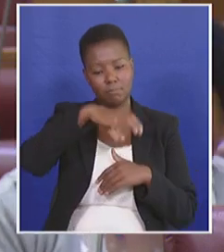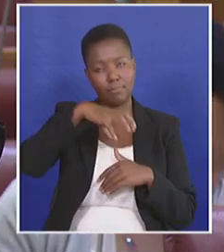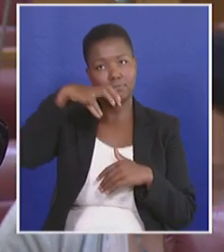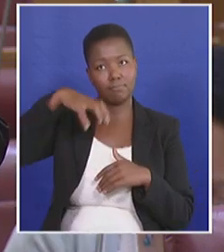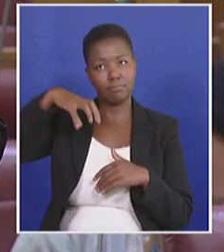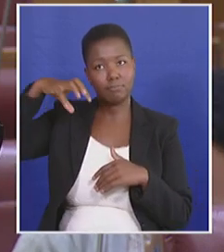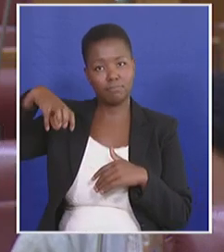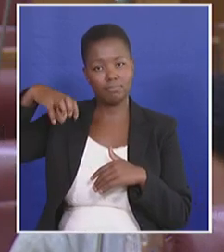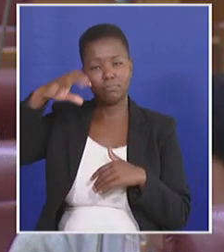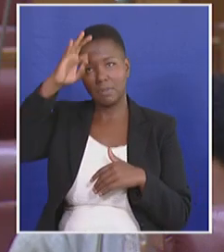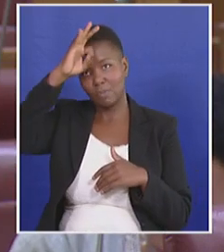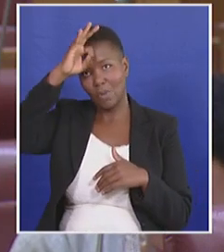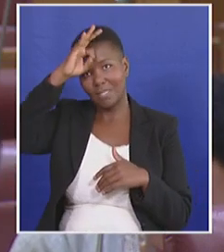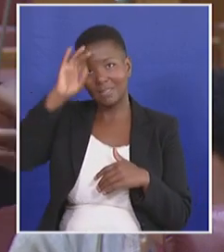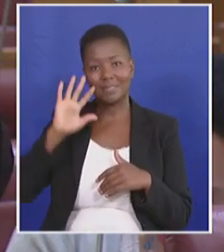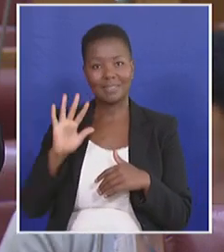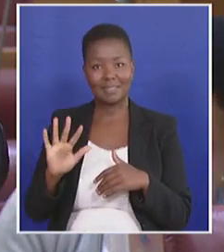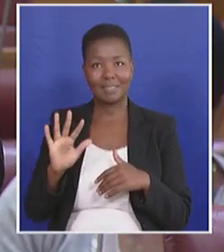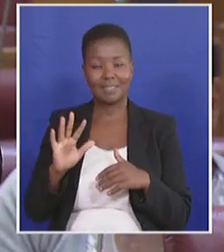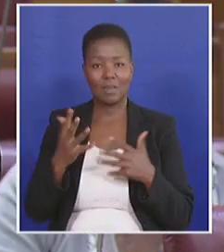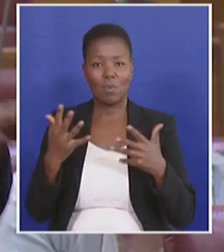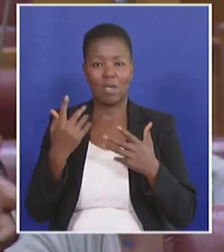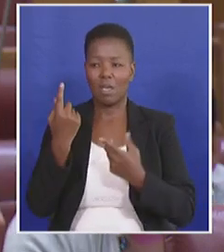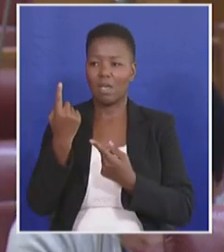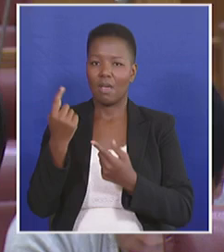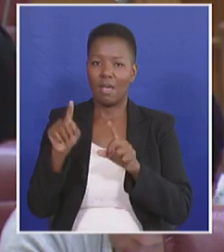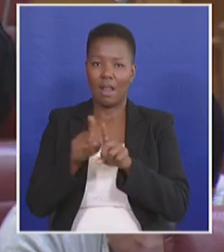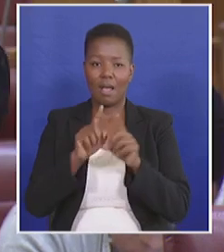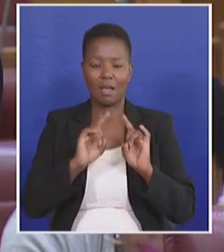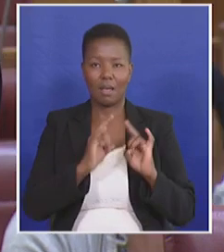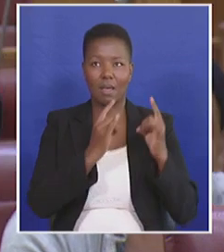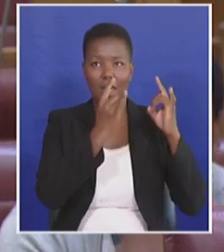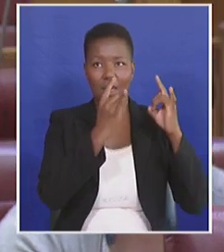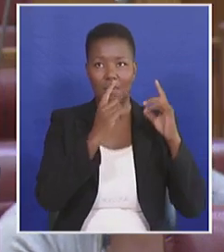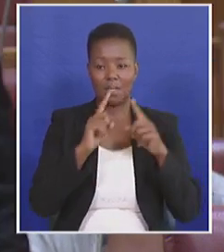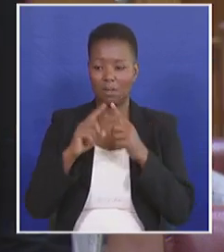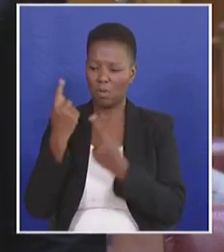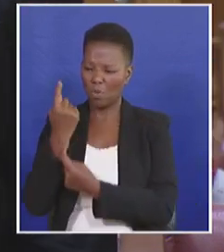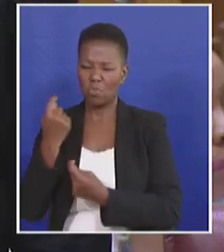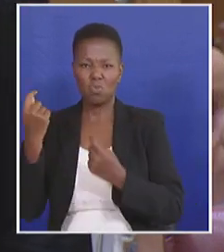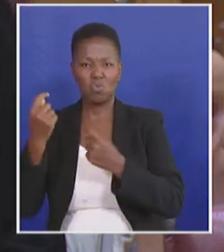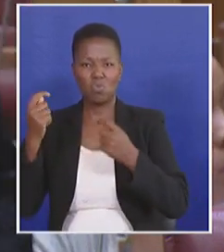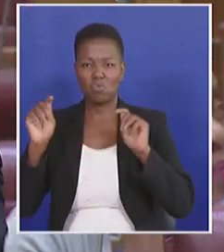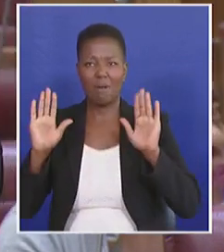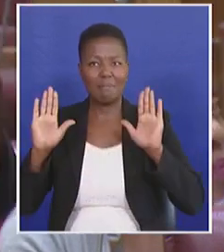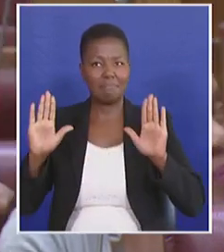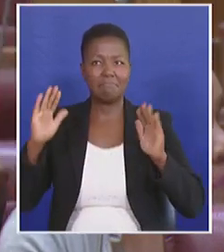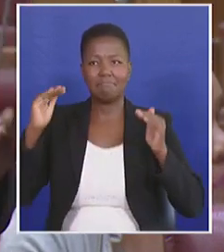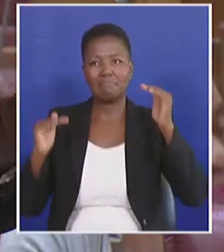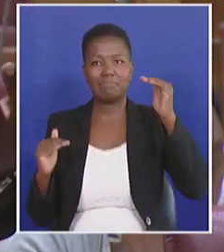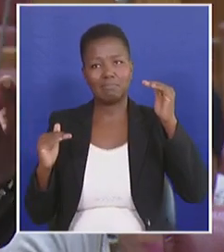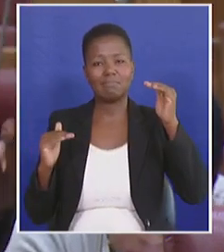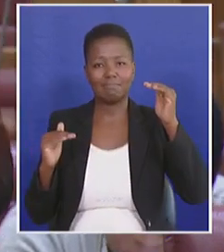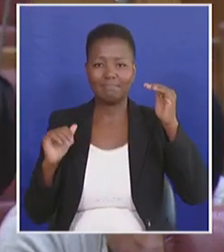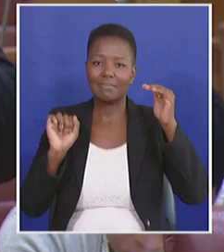particularly when it comes to the urban-rural divide kind of issues, amongst other things. Now, and